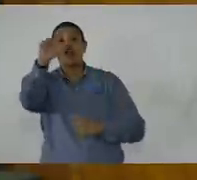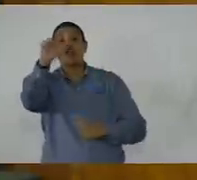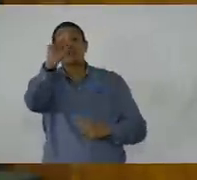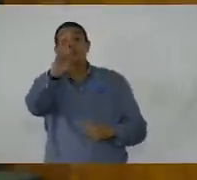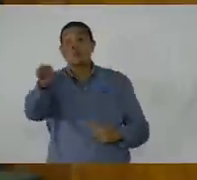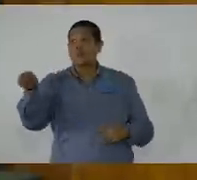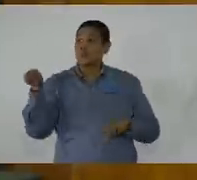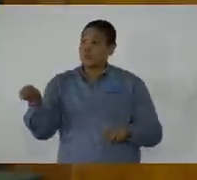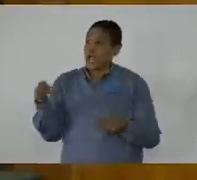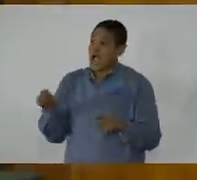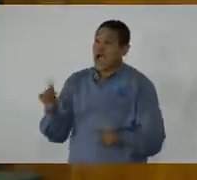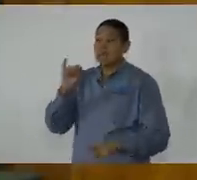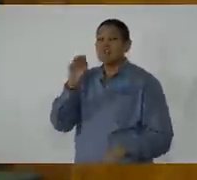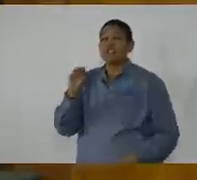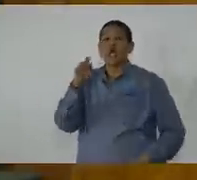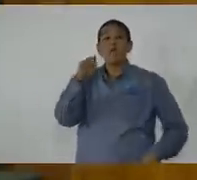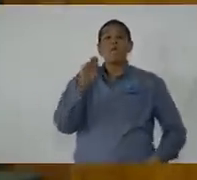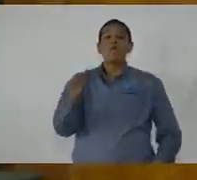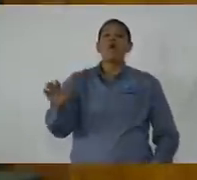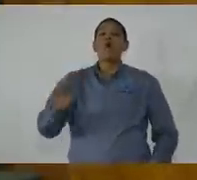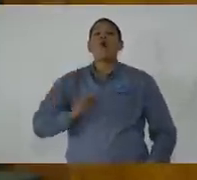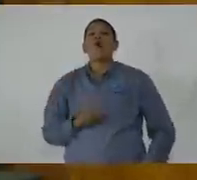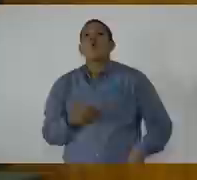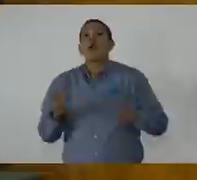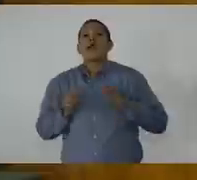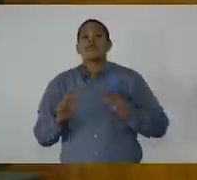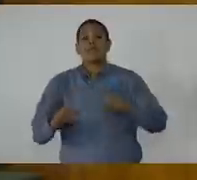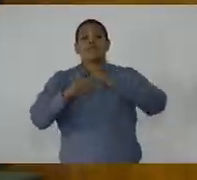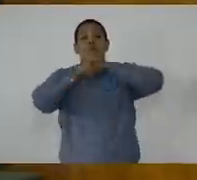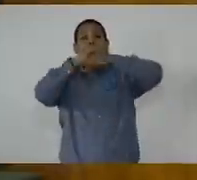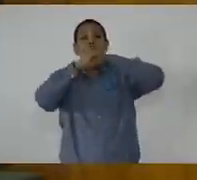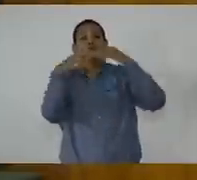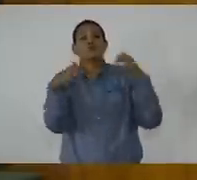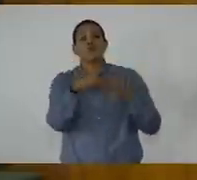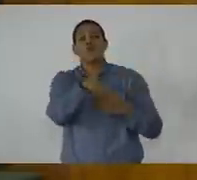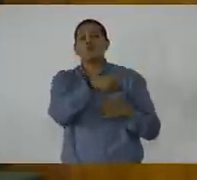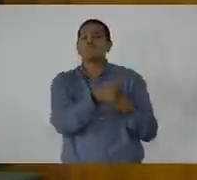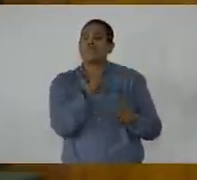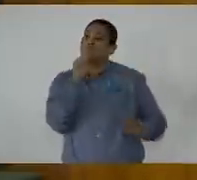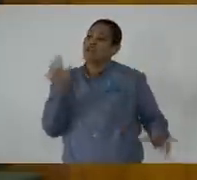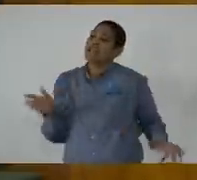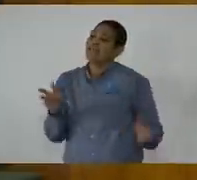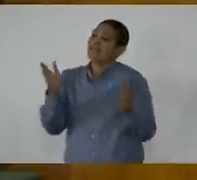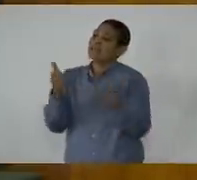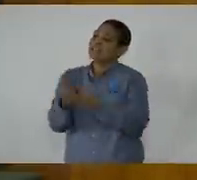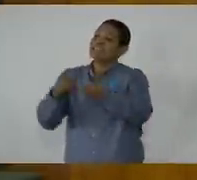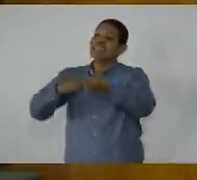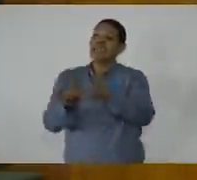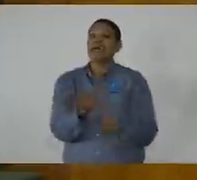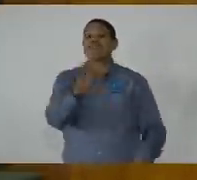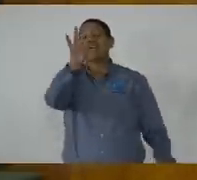2022, JAMPRO, our investment promotion arm, facilitated the start of